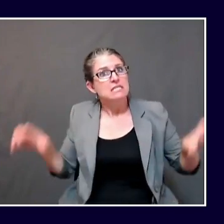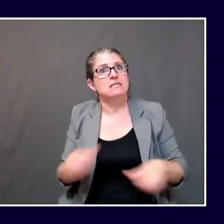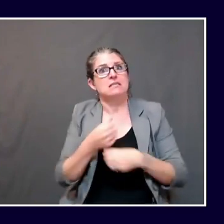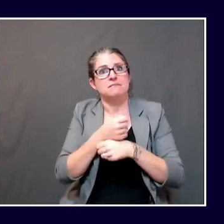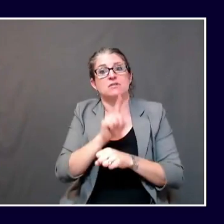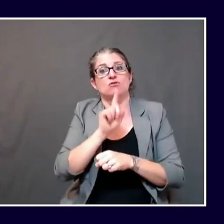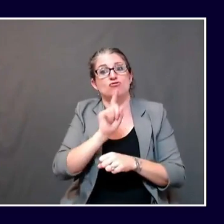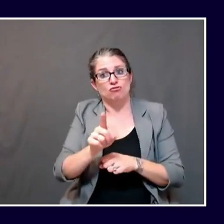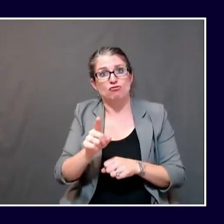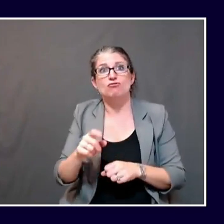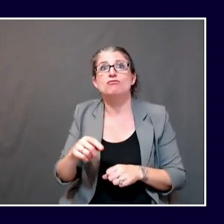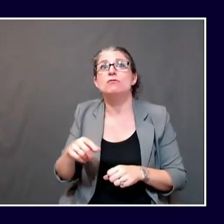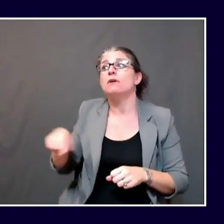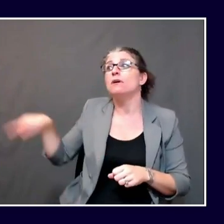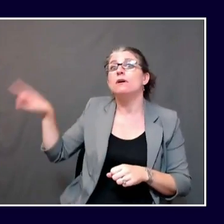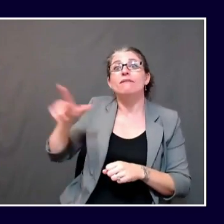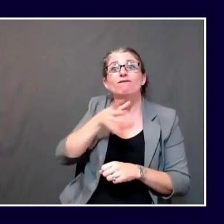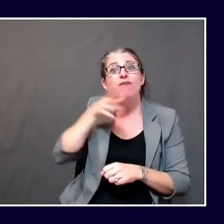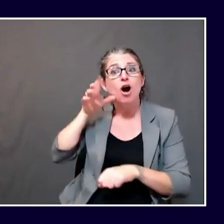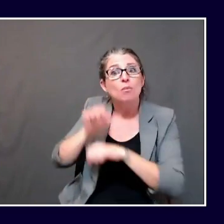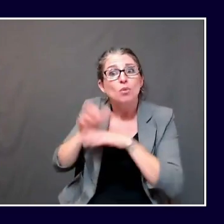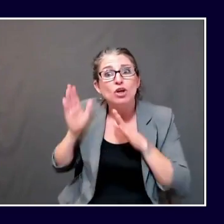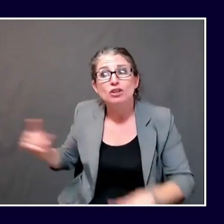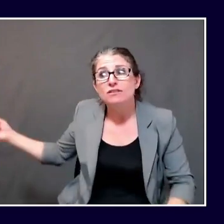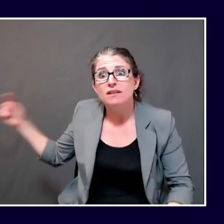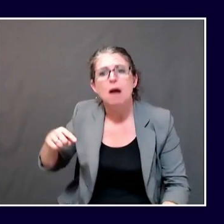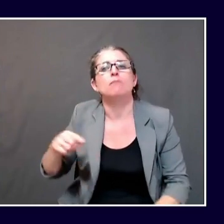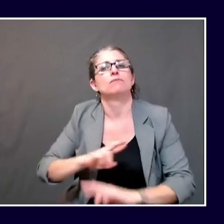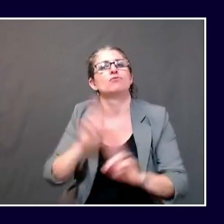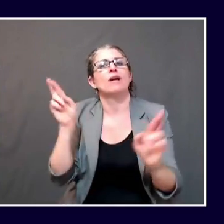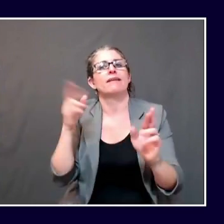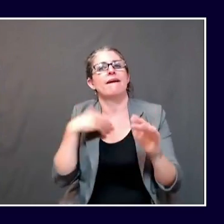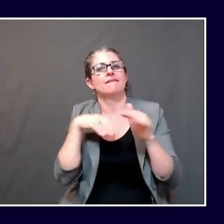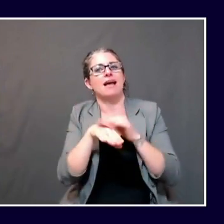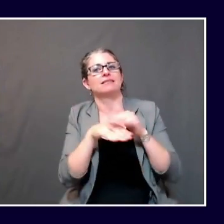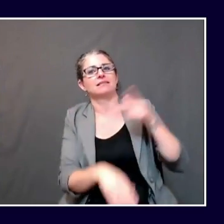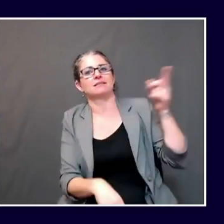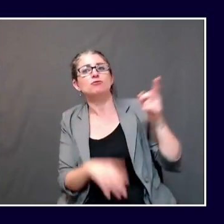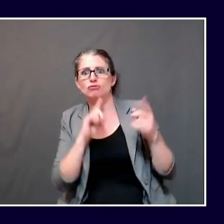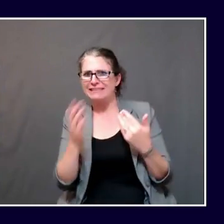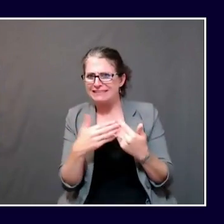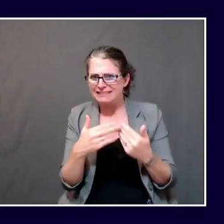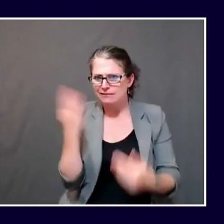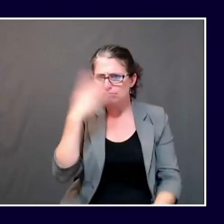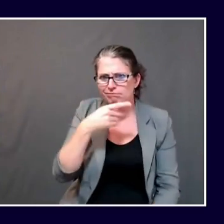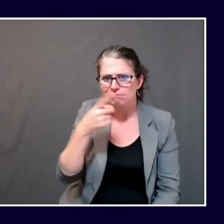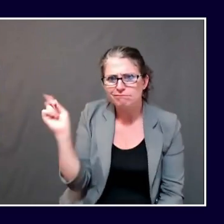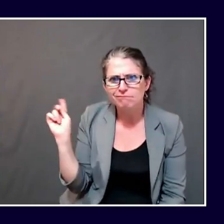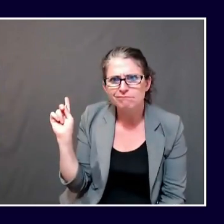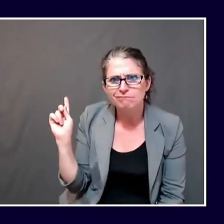state who may otherwise be vulnerable get the type of help that they need. Thank you.